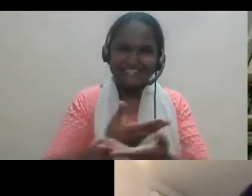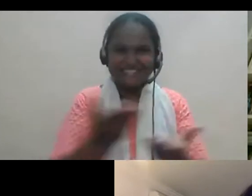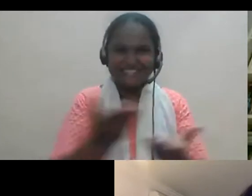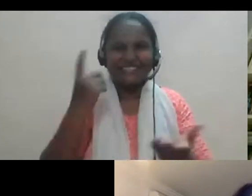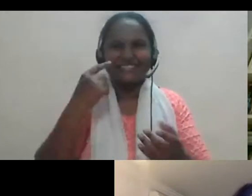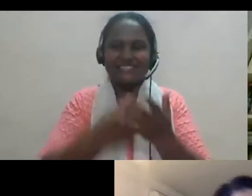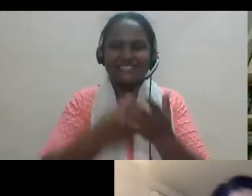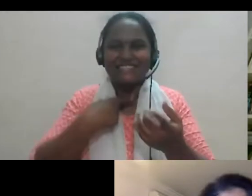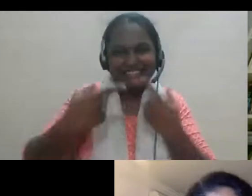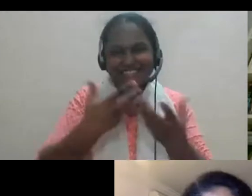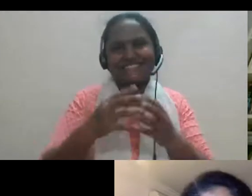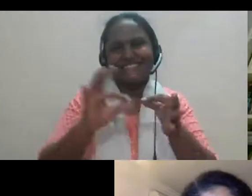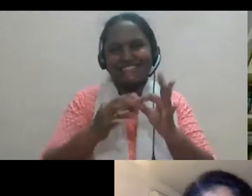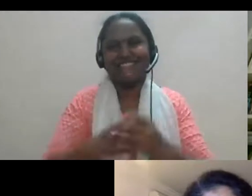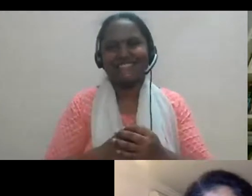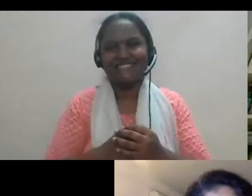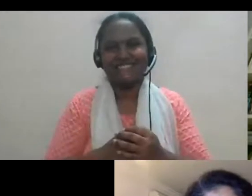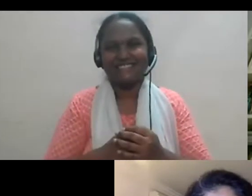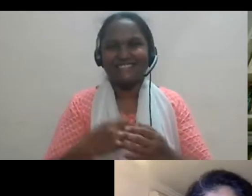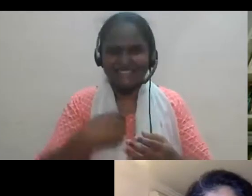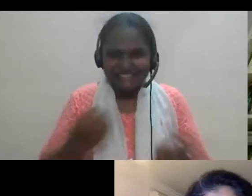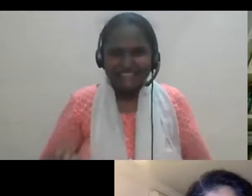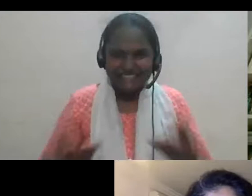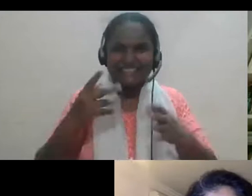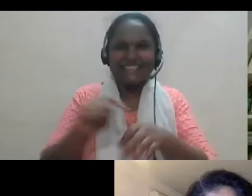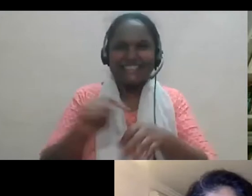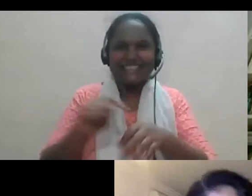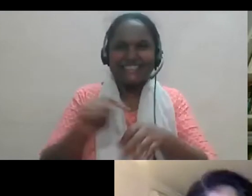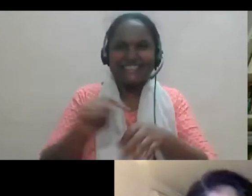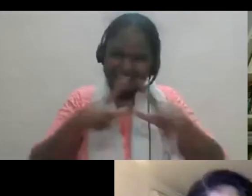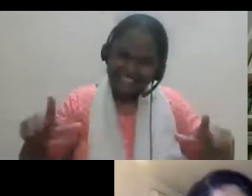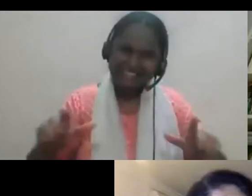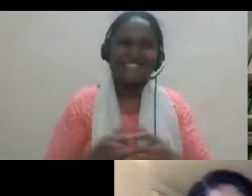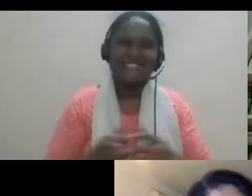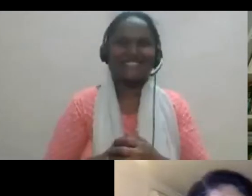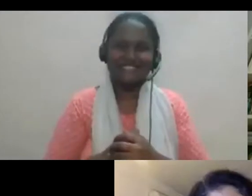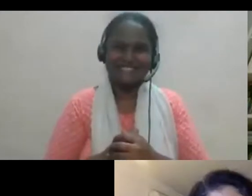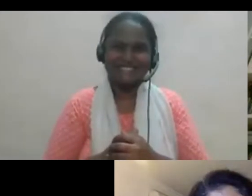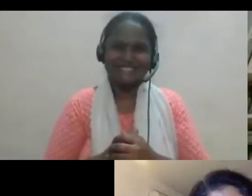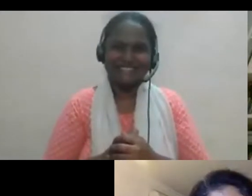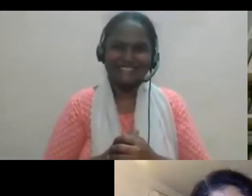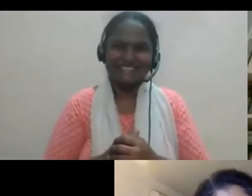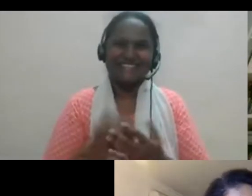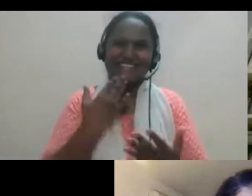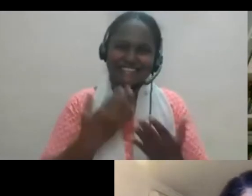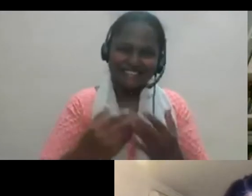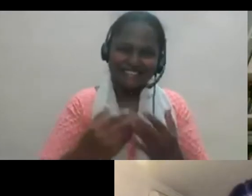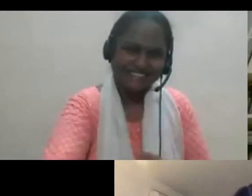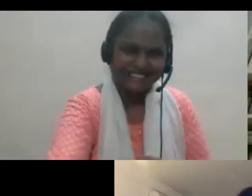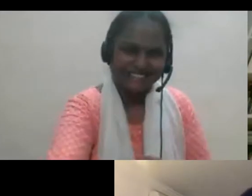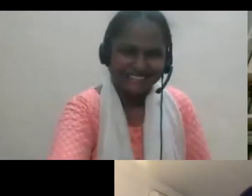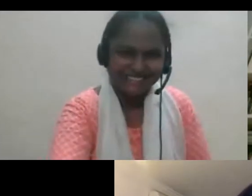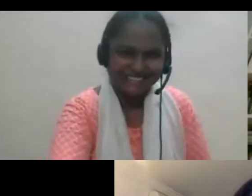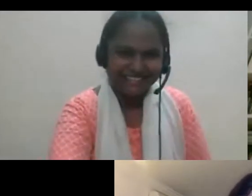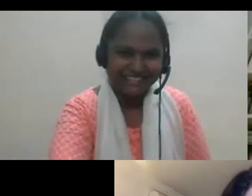So I have to start my own training on sign language. Thank you, Martha, for that